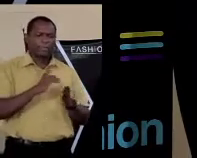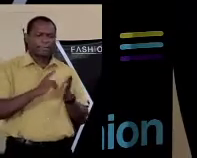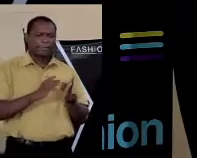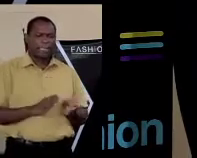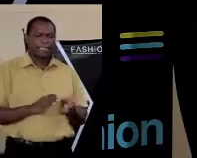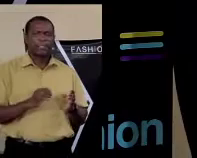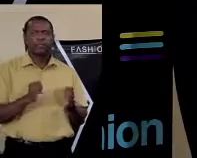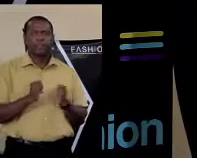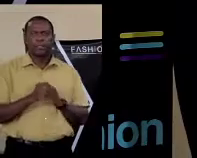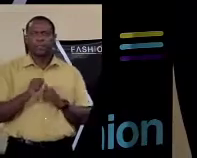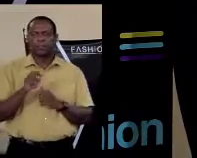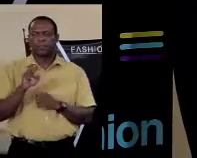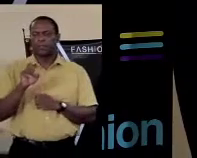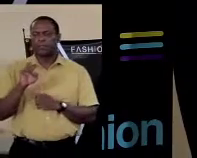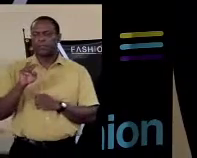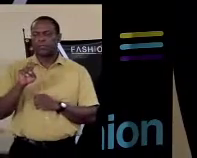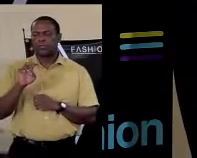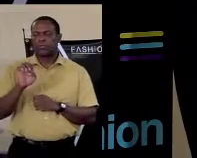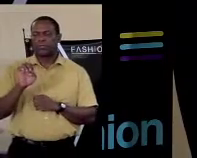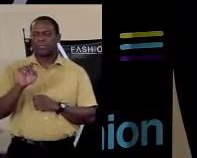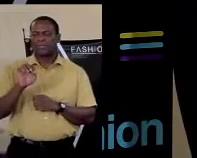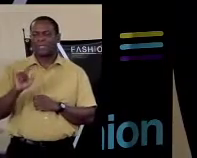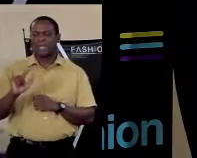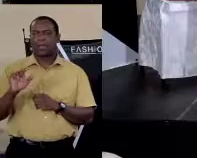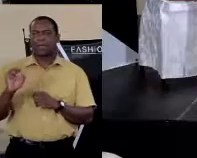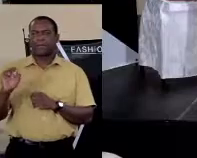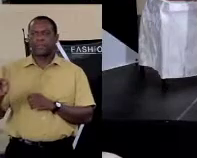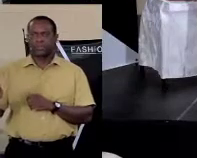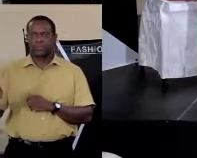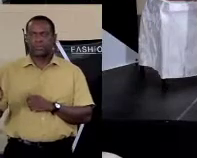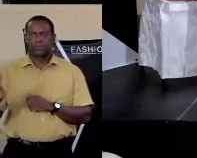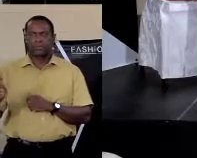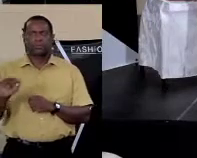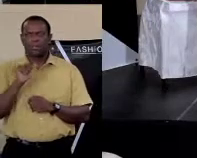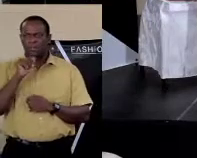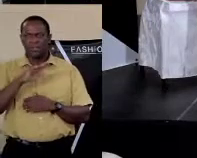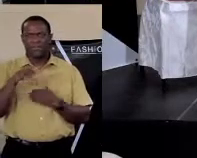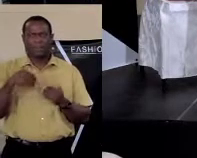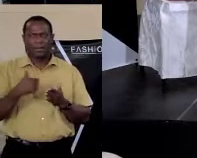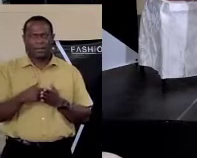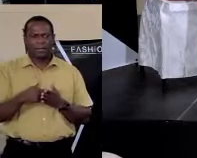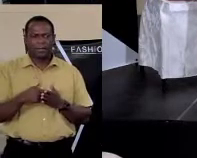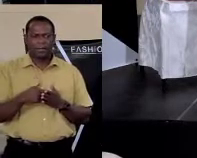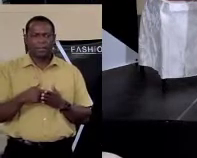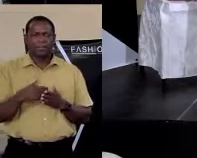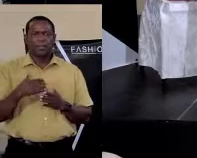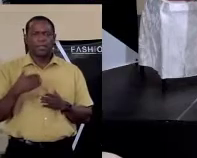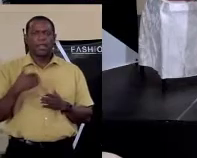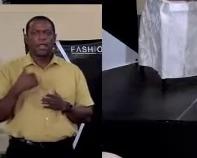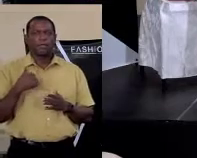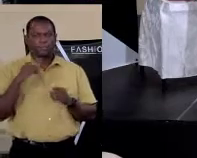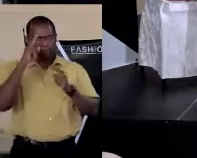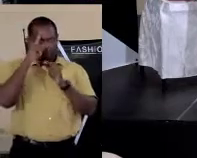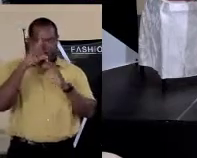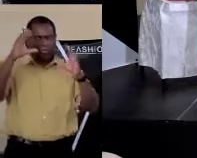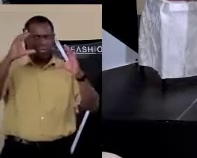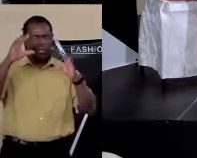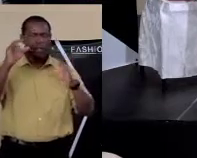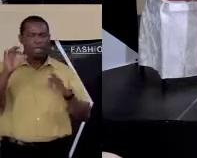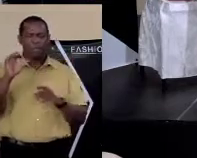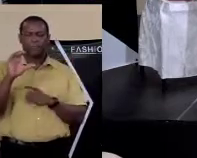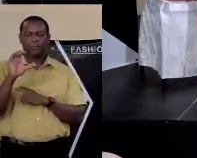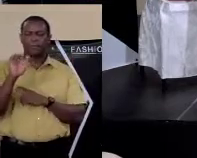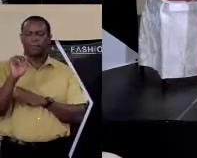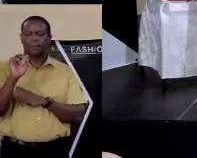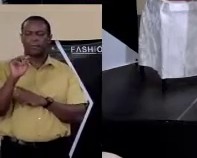with retail opportunities because not everyone has the vision of Candace Backus. And I think that what she's doing at